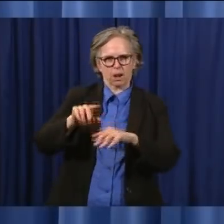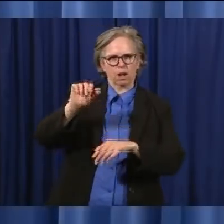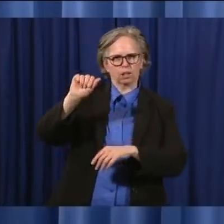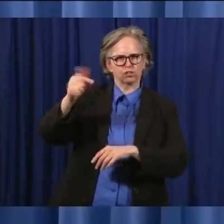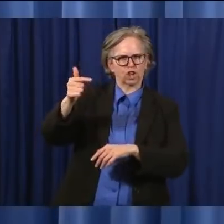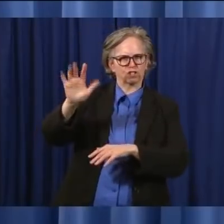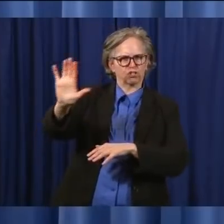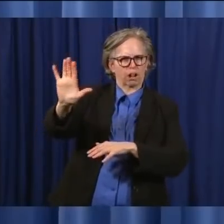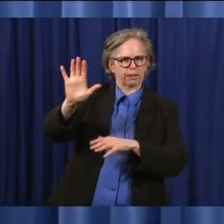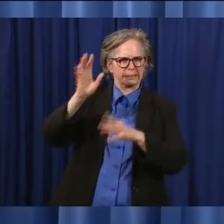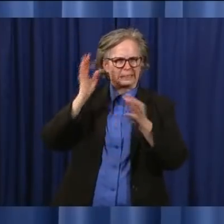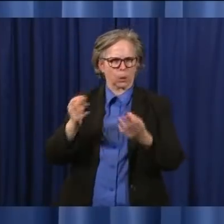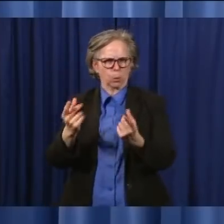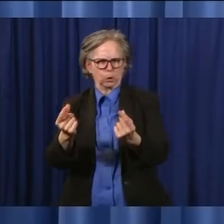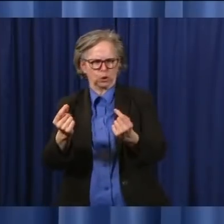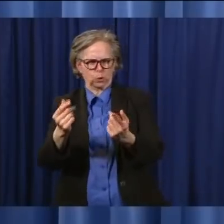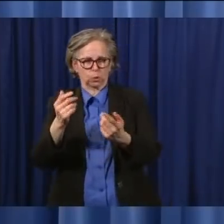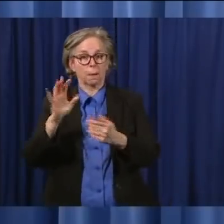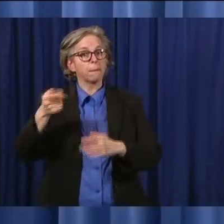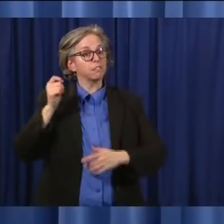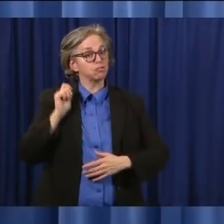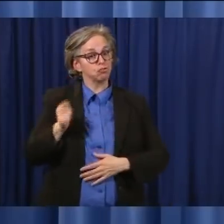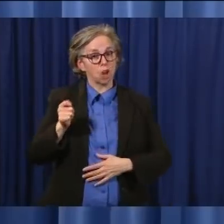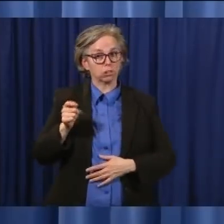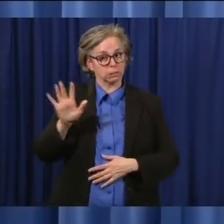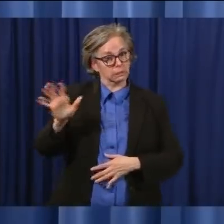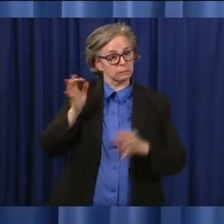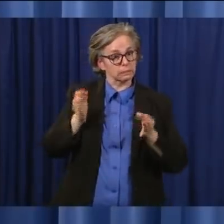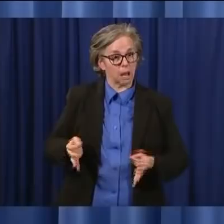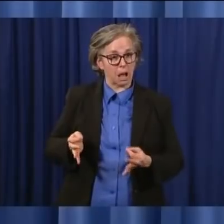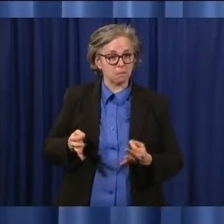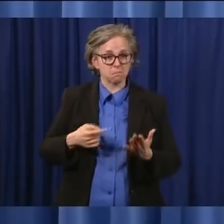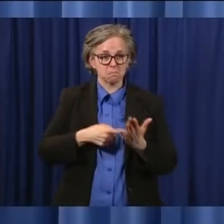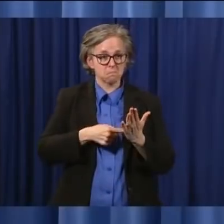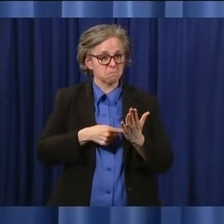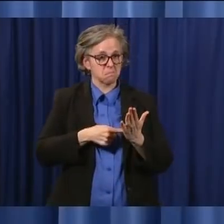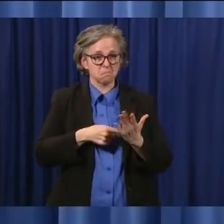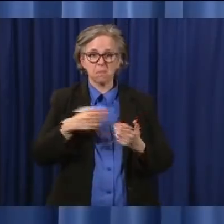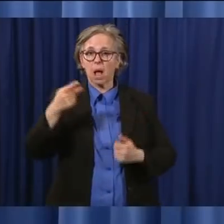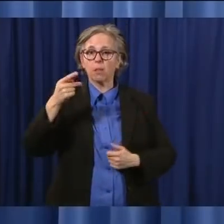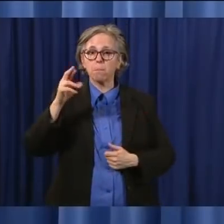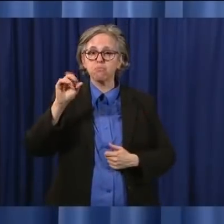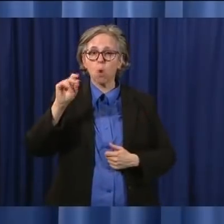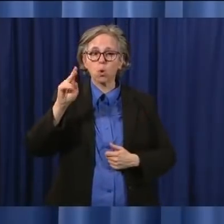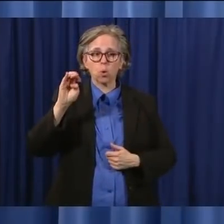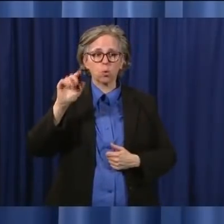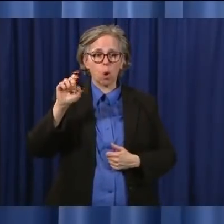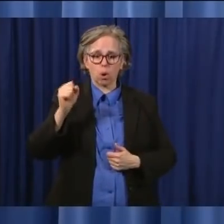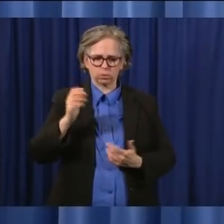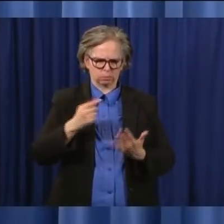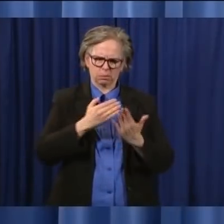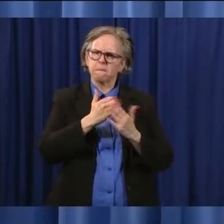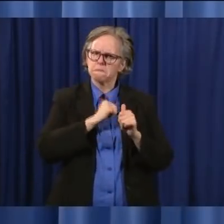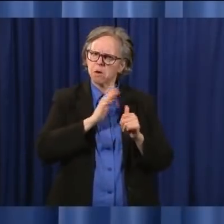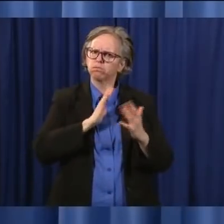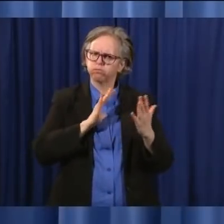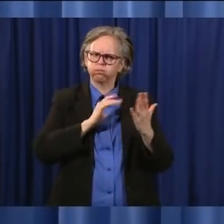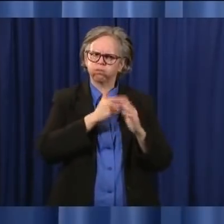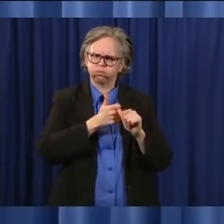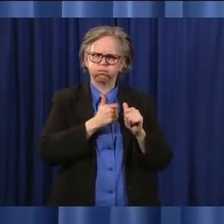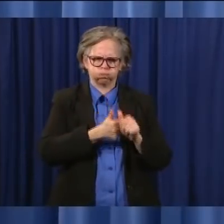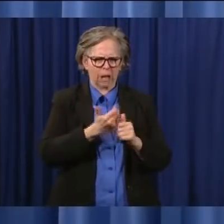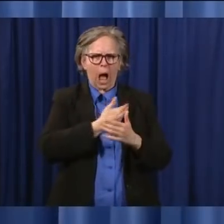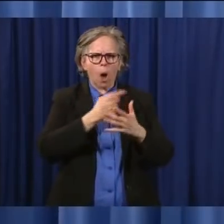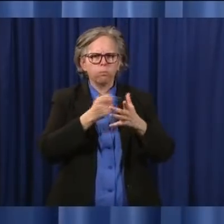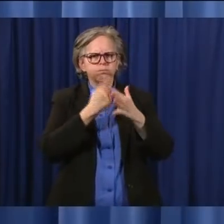the judge found that the protocols were fine. Protocols that we were requiring for people to